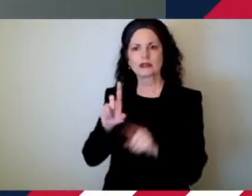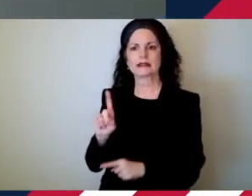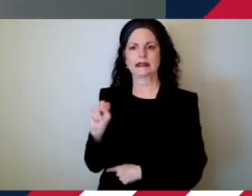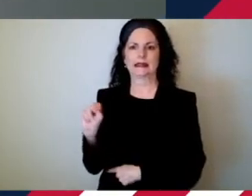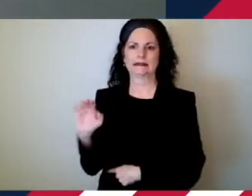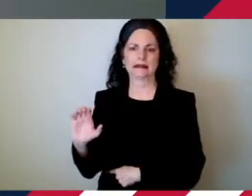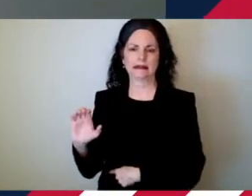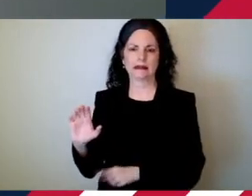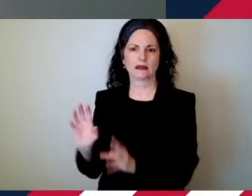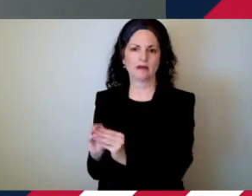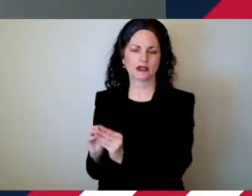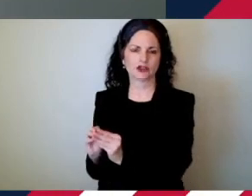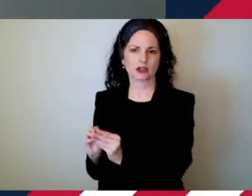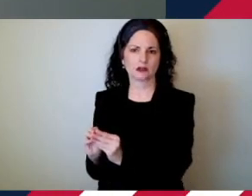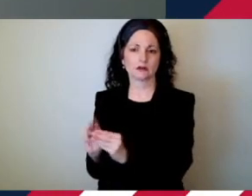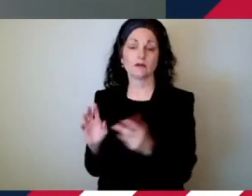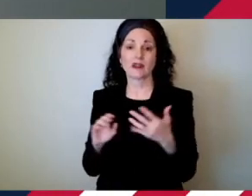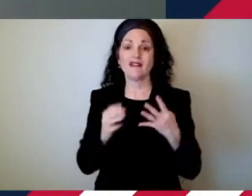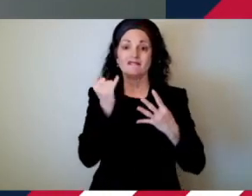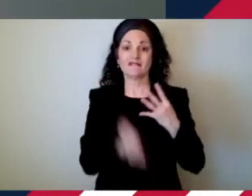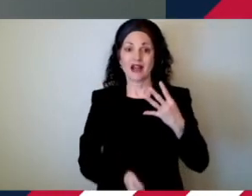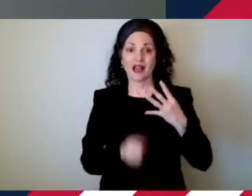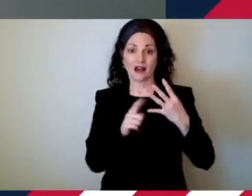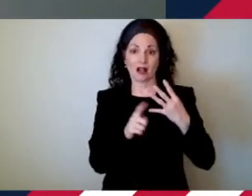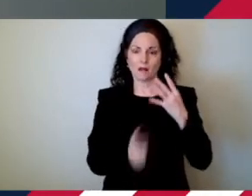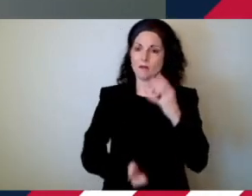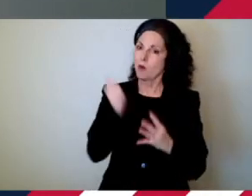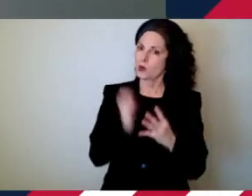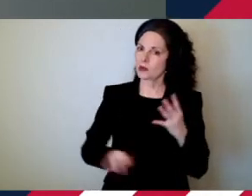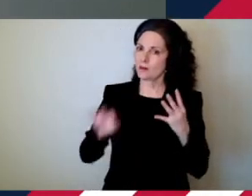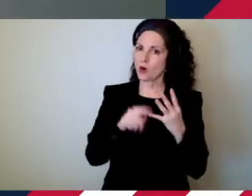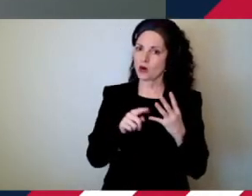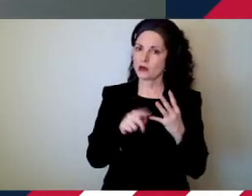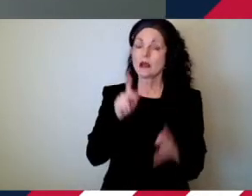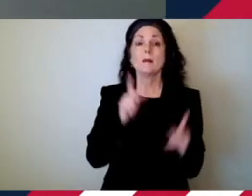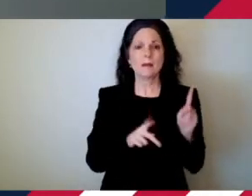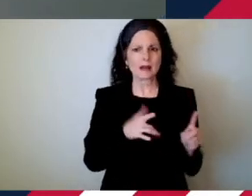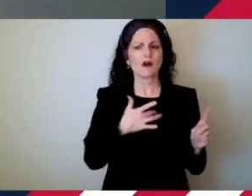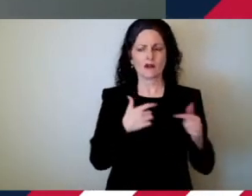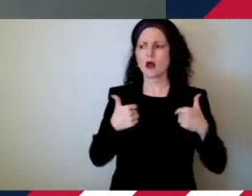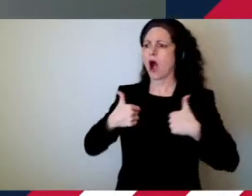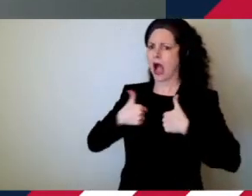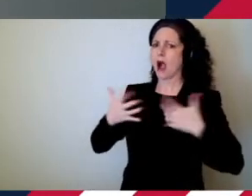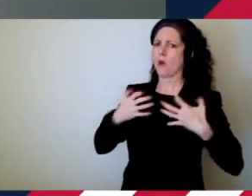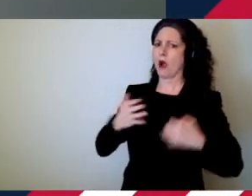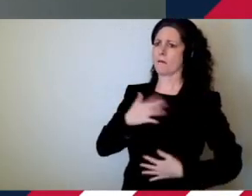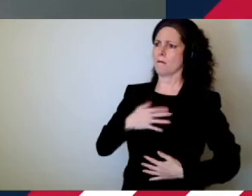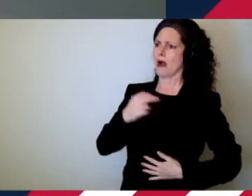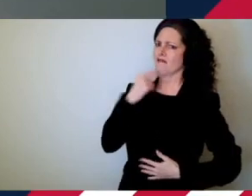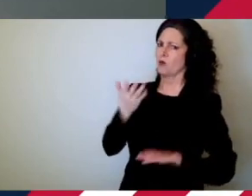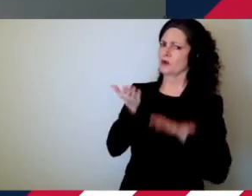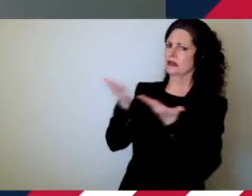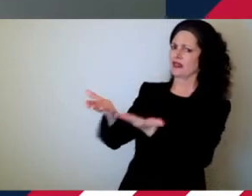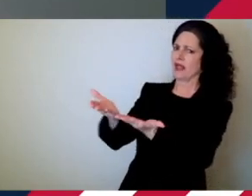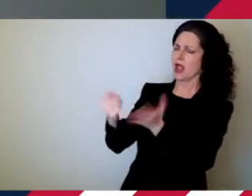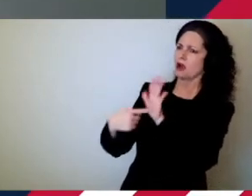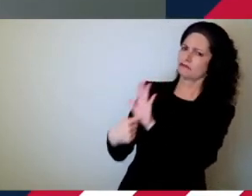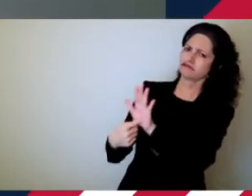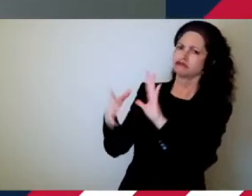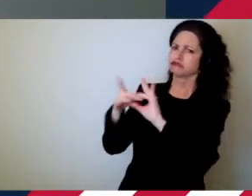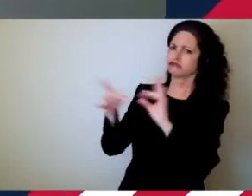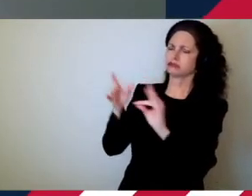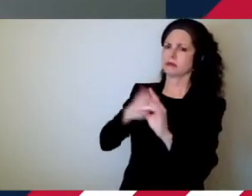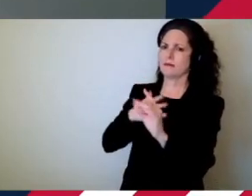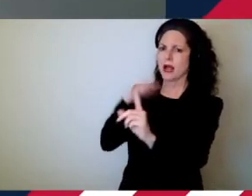important, Democratic voters who feel their voices are represented in the party will rally around the presidential nominee and actively work